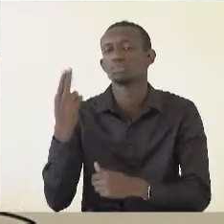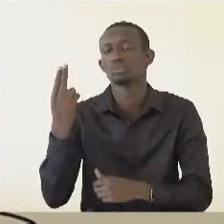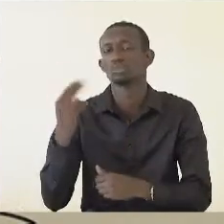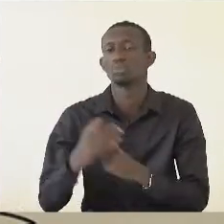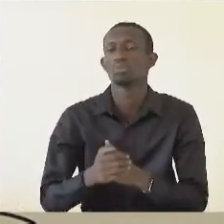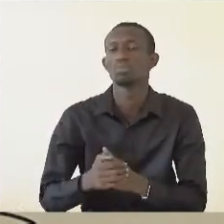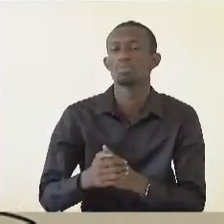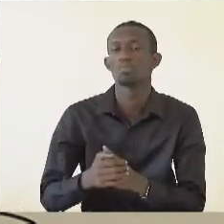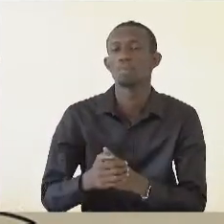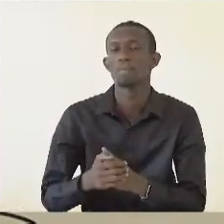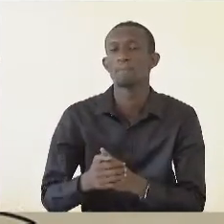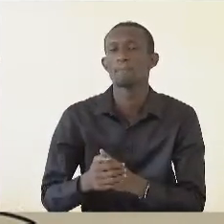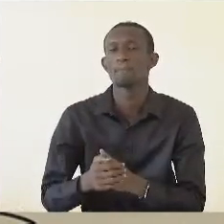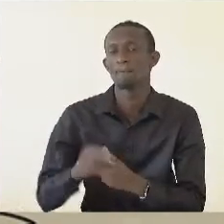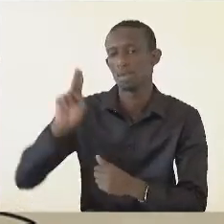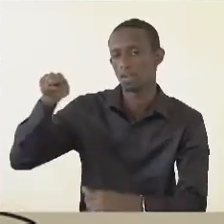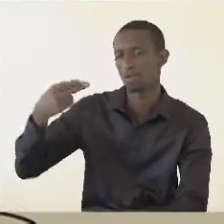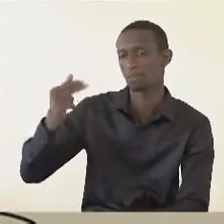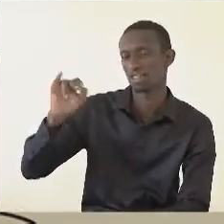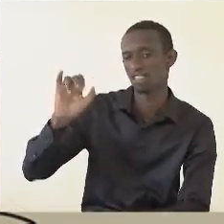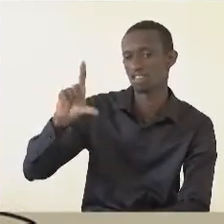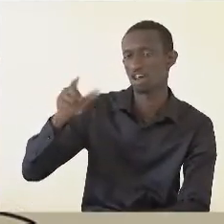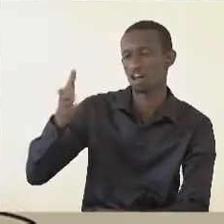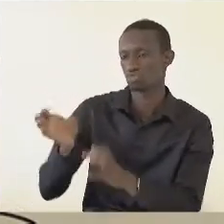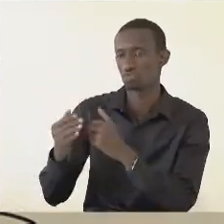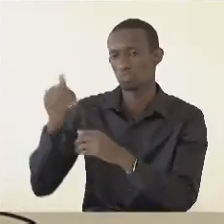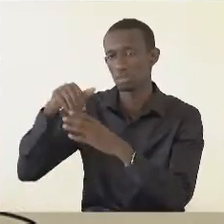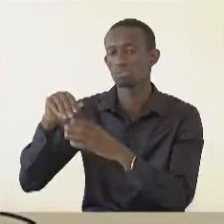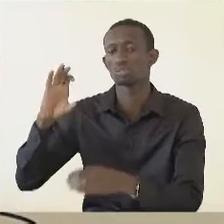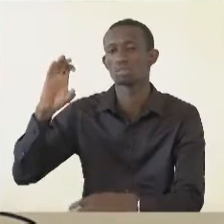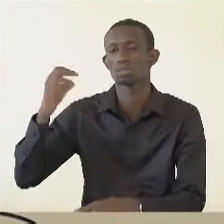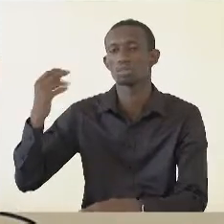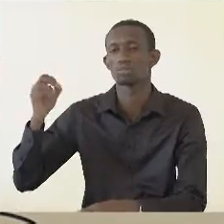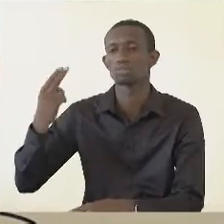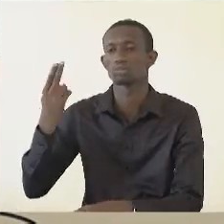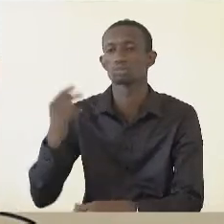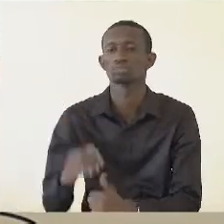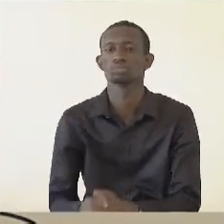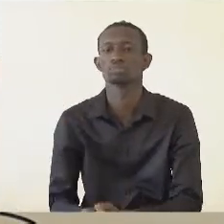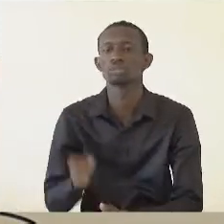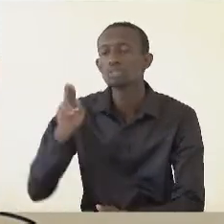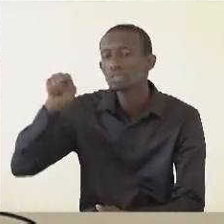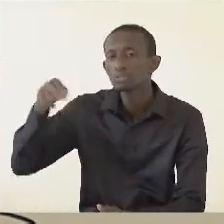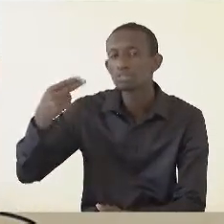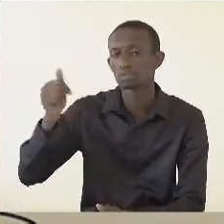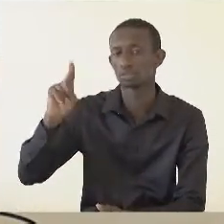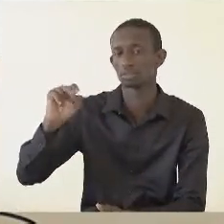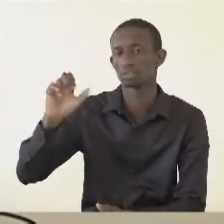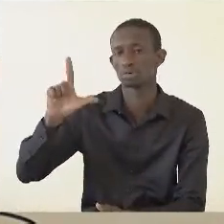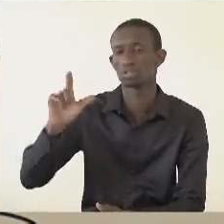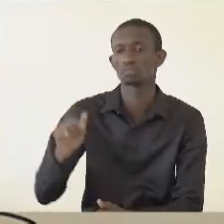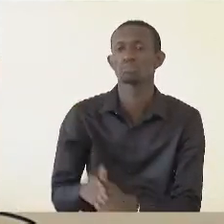the phenyl. So the phenyl group is on the carbon number 2. So this is 2 phenyl